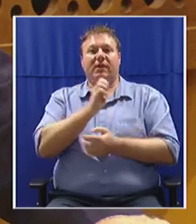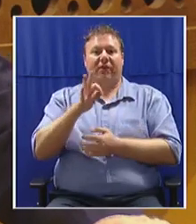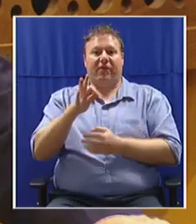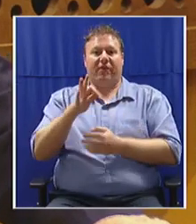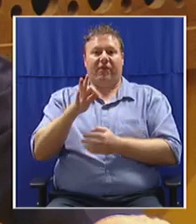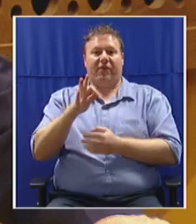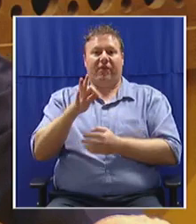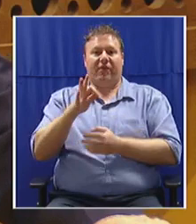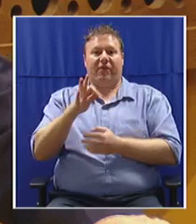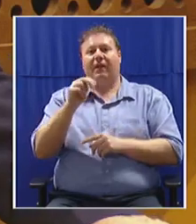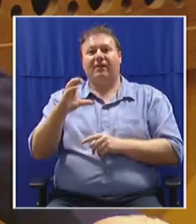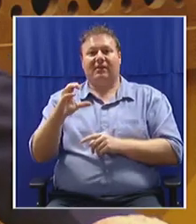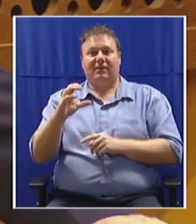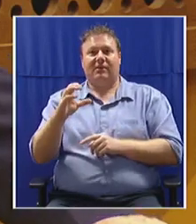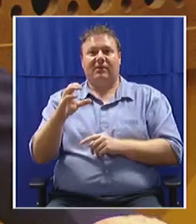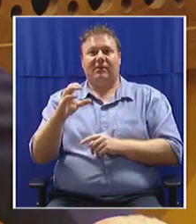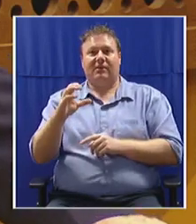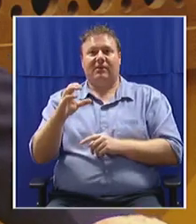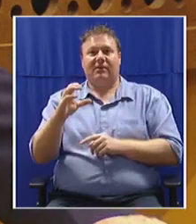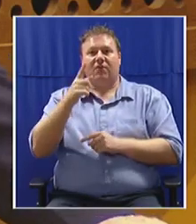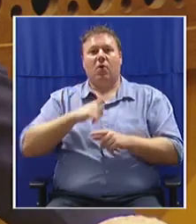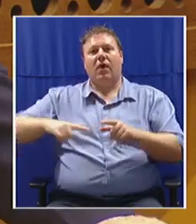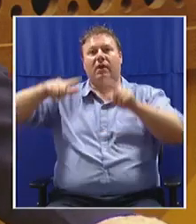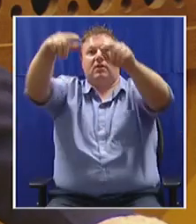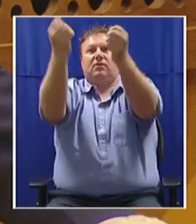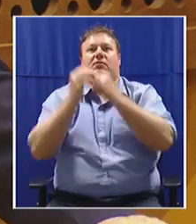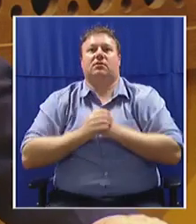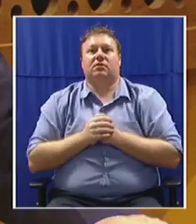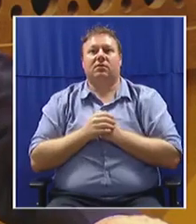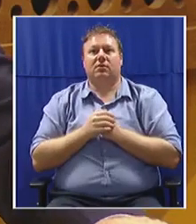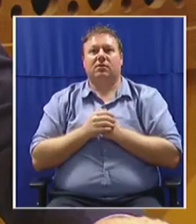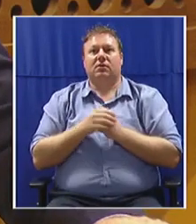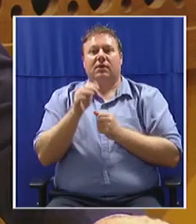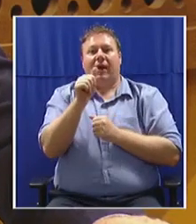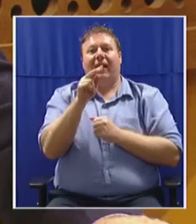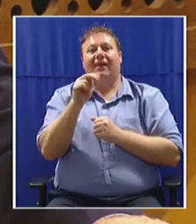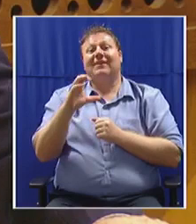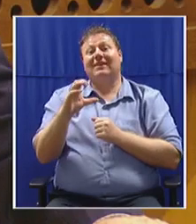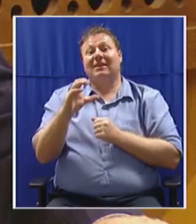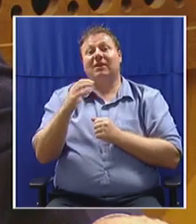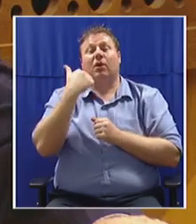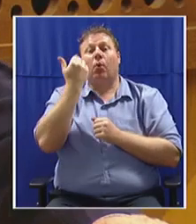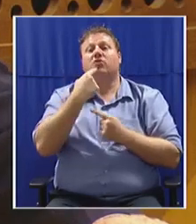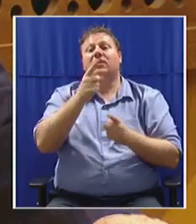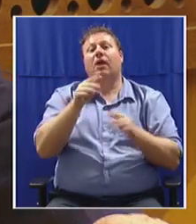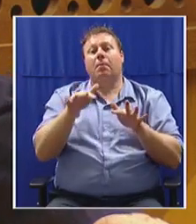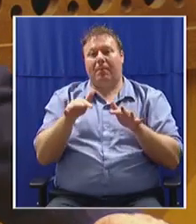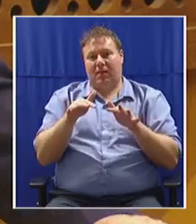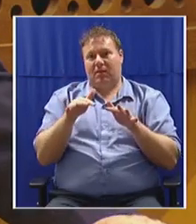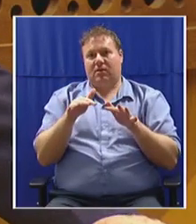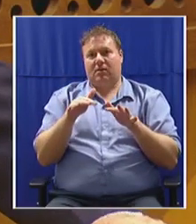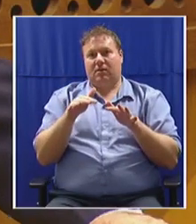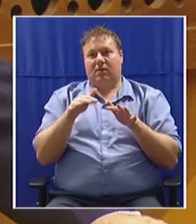the ANC when it comes to land. The ANC wants to tell people that they